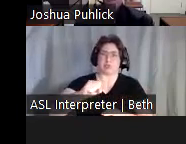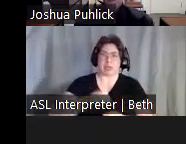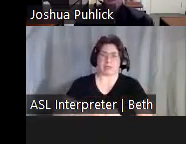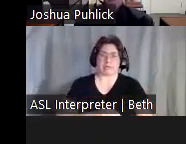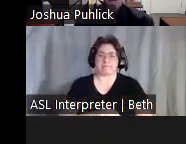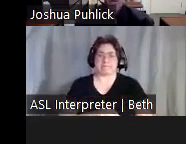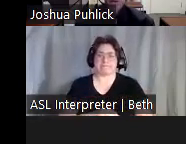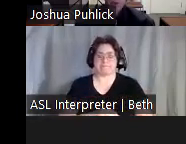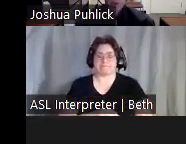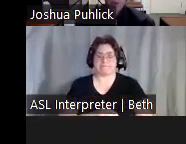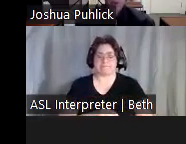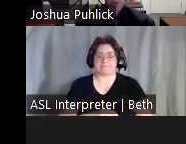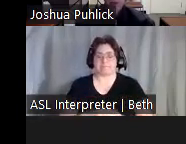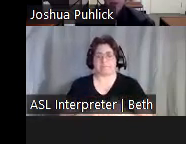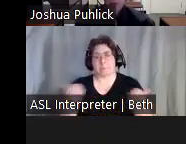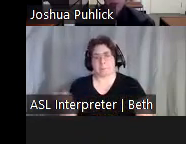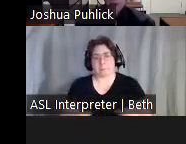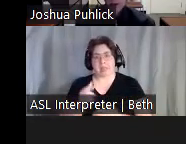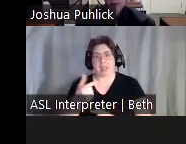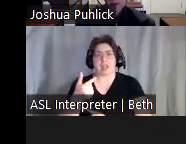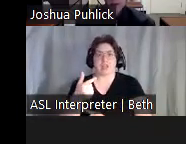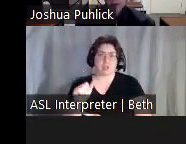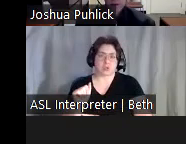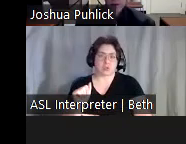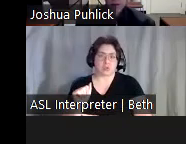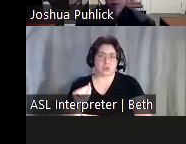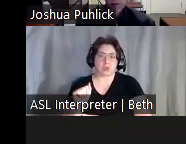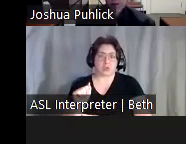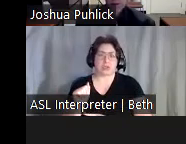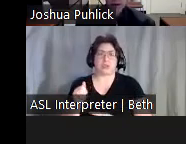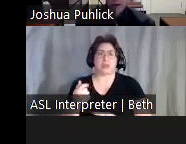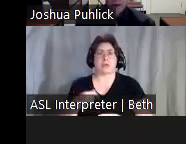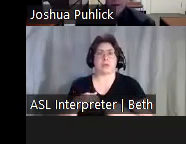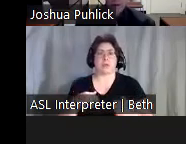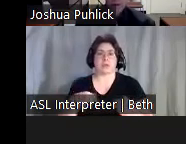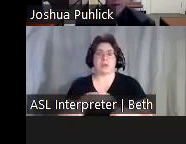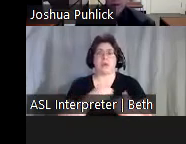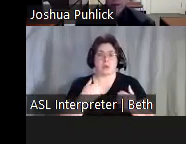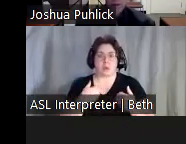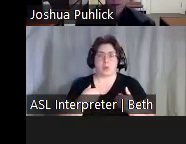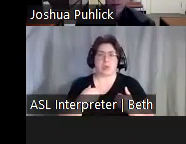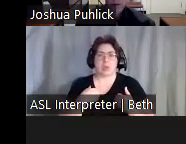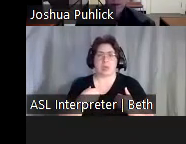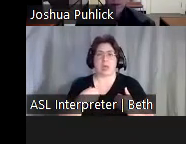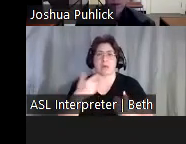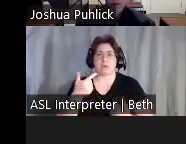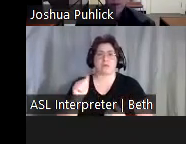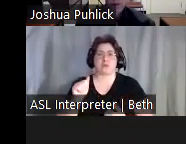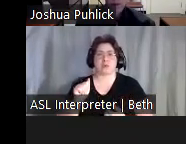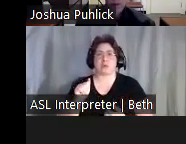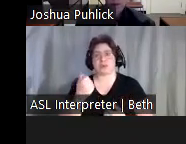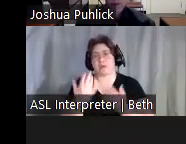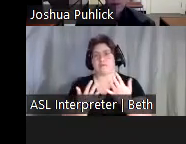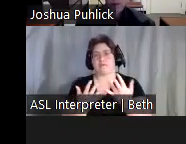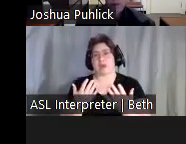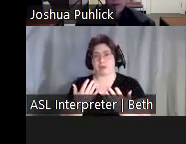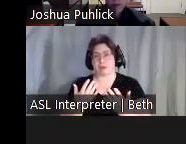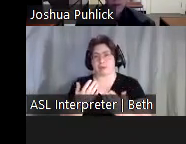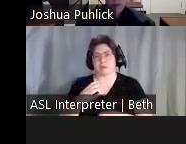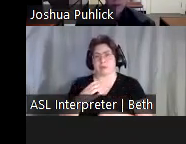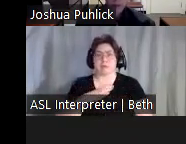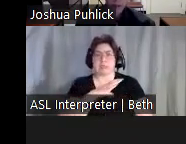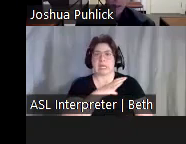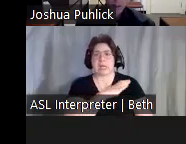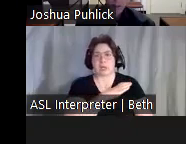Yeah, I think here in Georgia, I mean, we have the Georgia Prescribed Fire Council, and I think those folks do